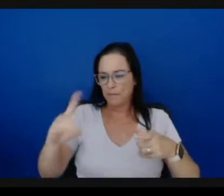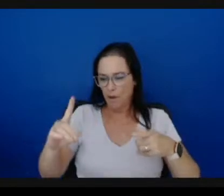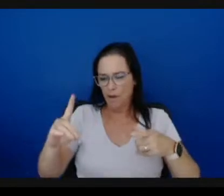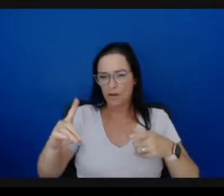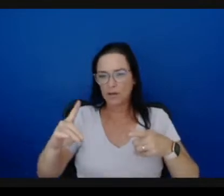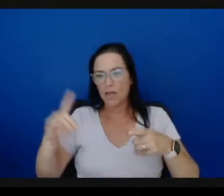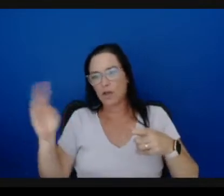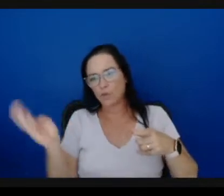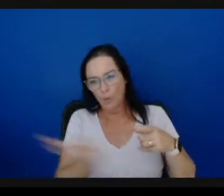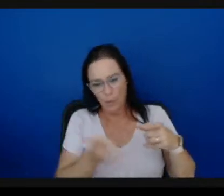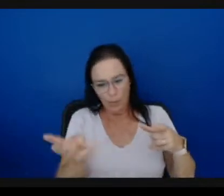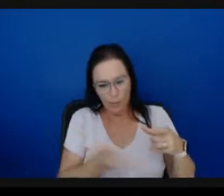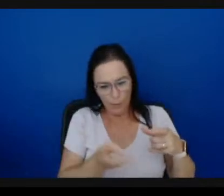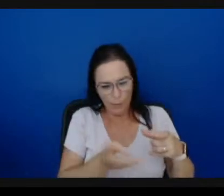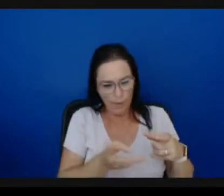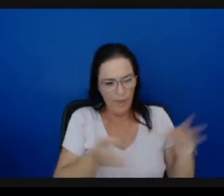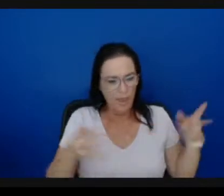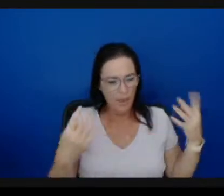aa.